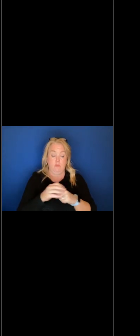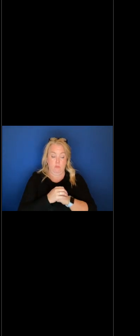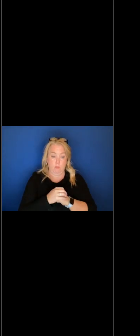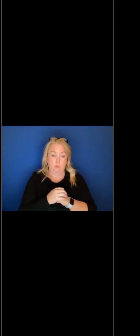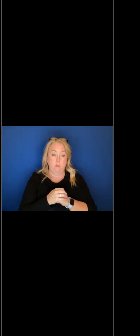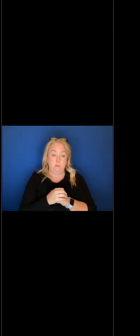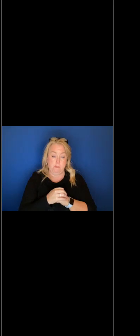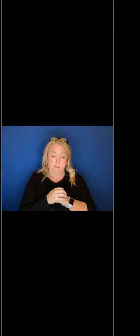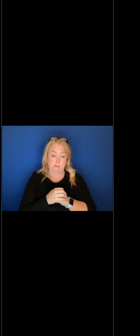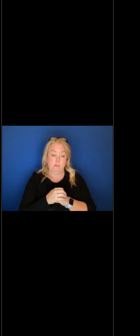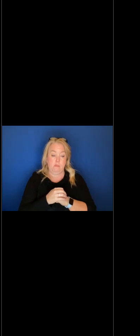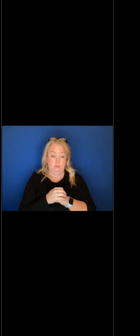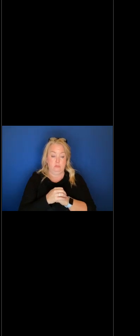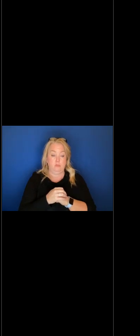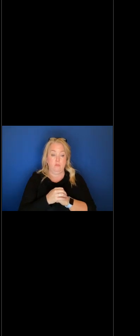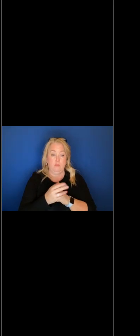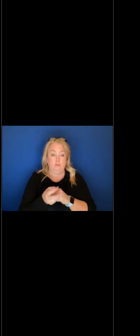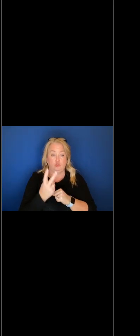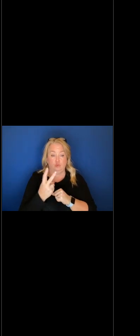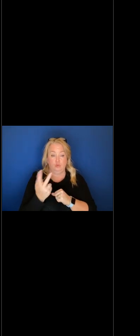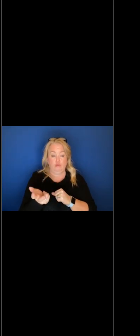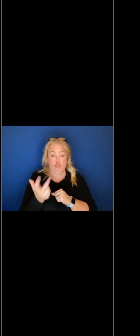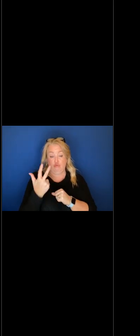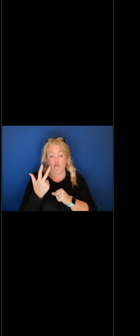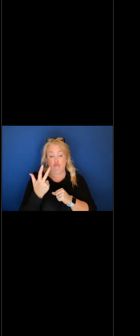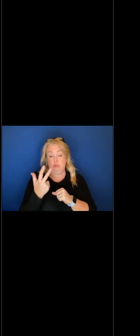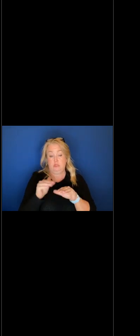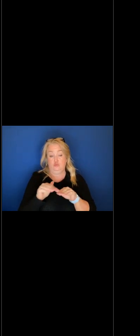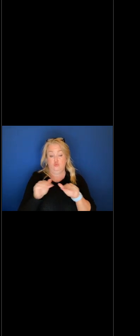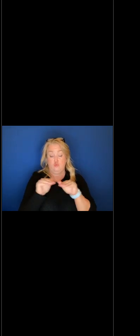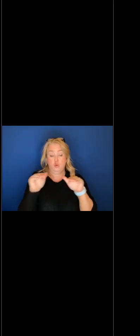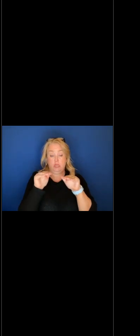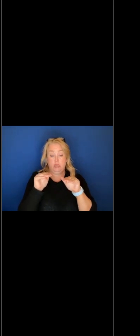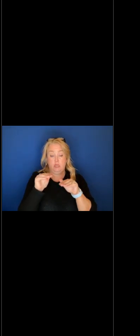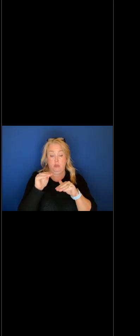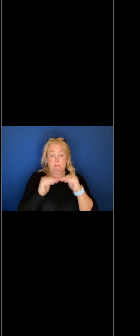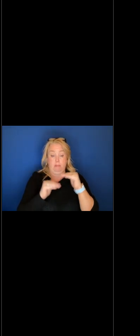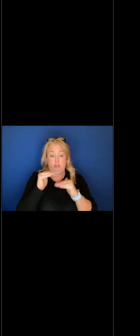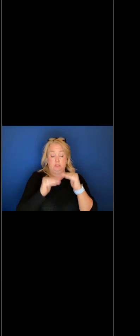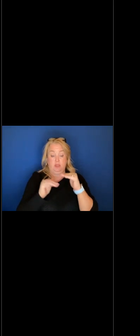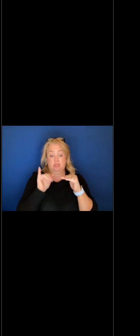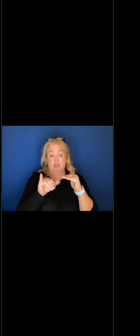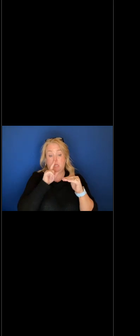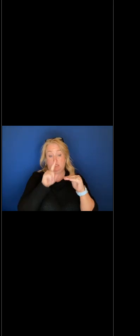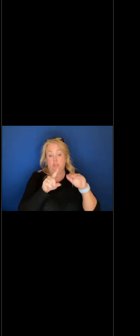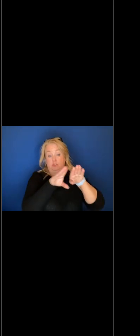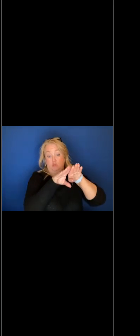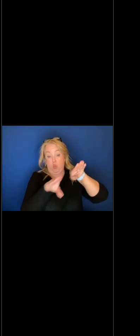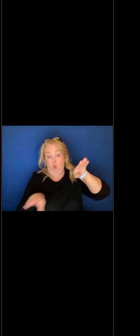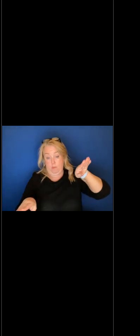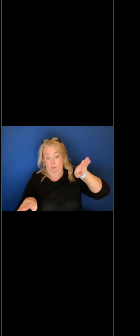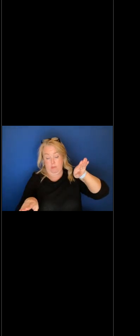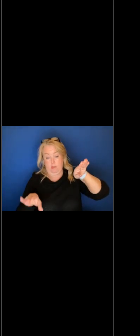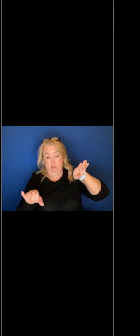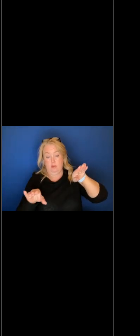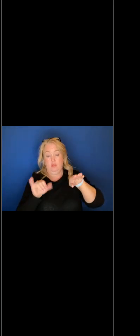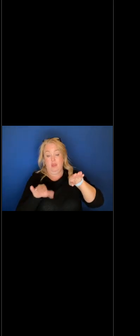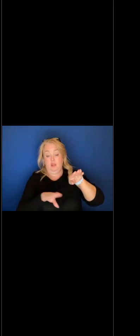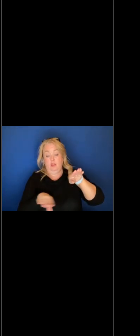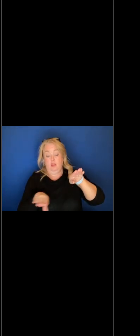accessible. In a 2 or 3-story building on a slope, such that